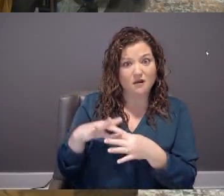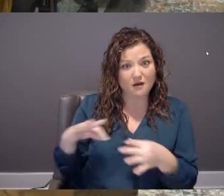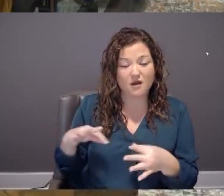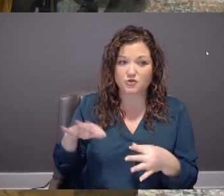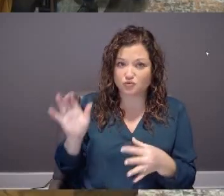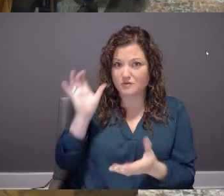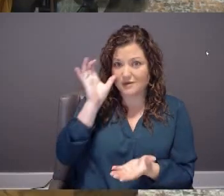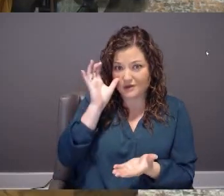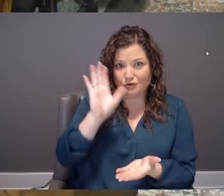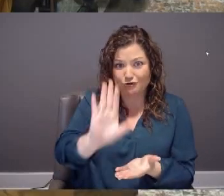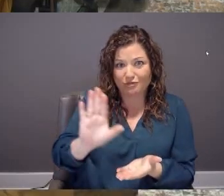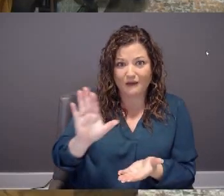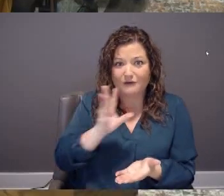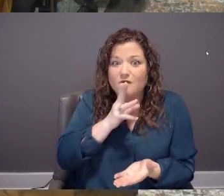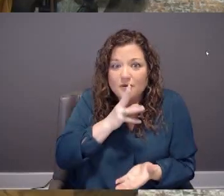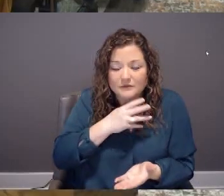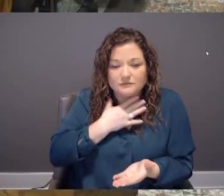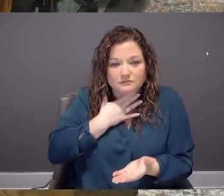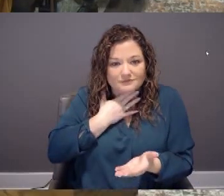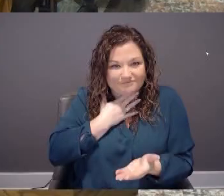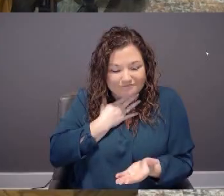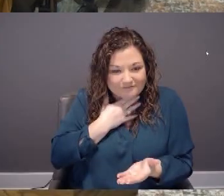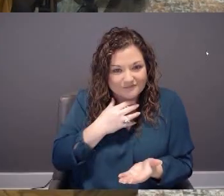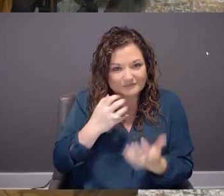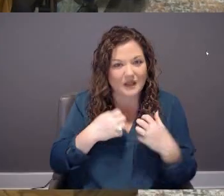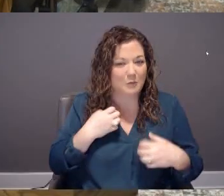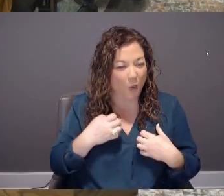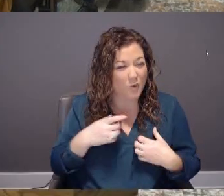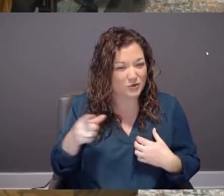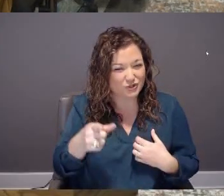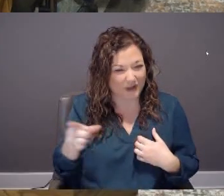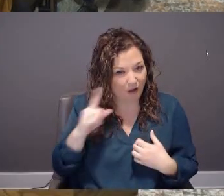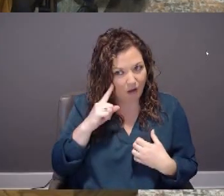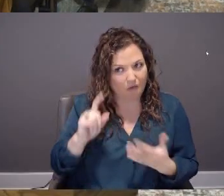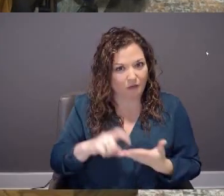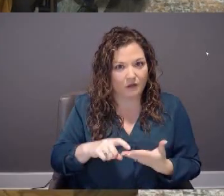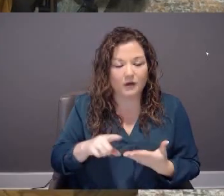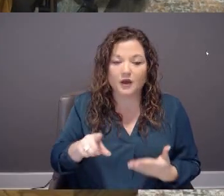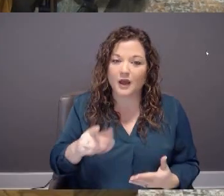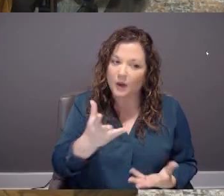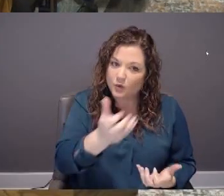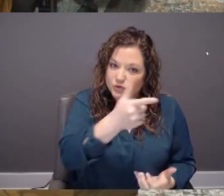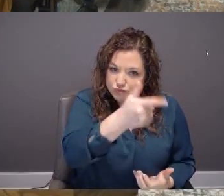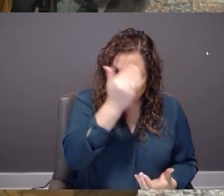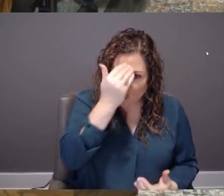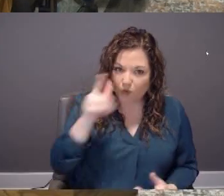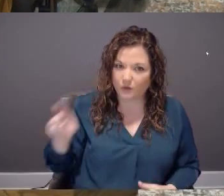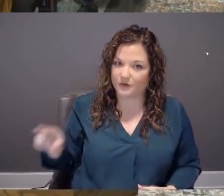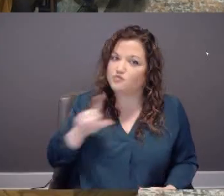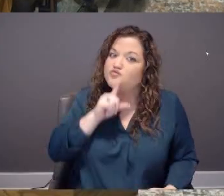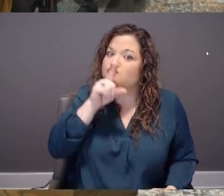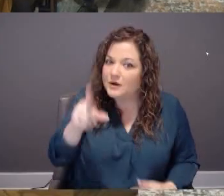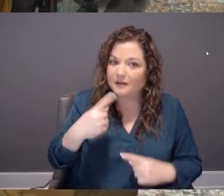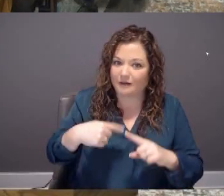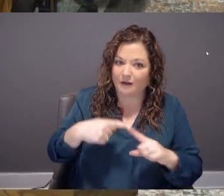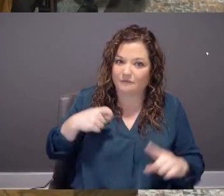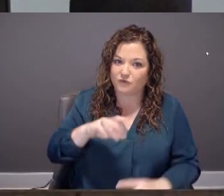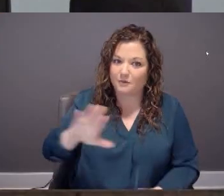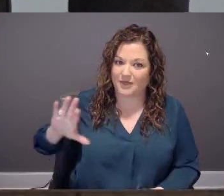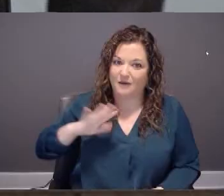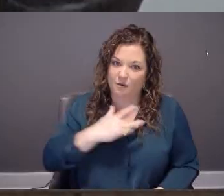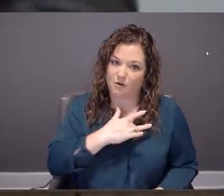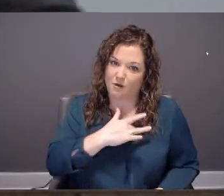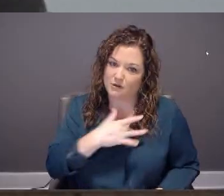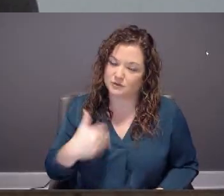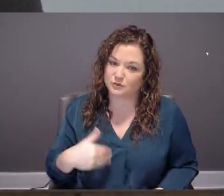of cracking and you hear that emotion, you know it's really heartfelt. And so I appreciate each one of you for caring about